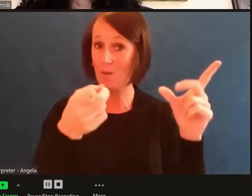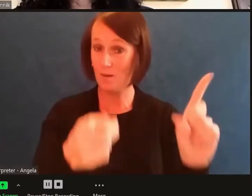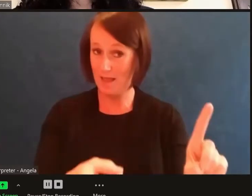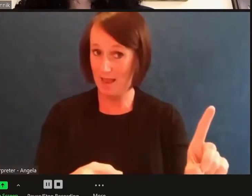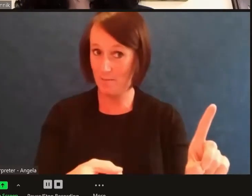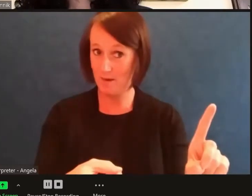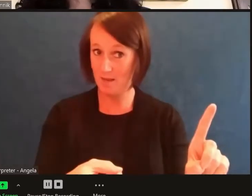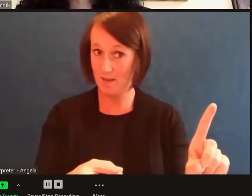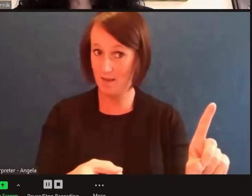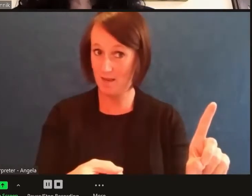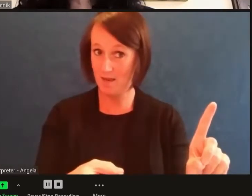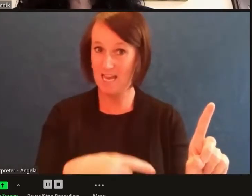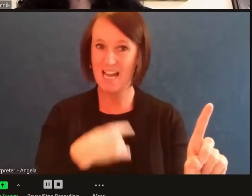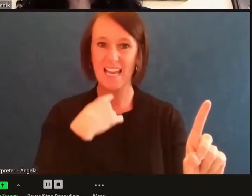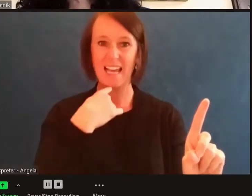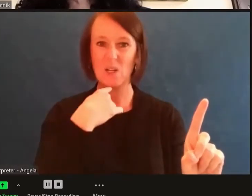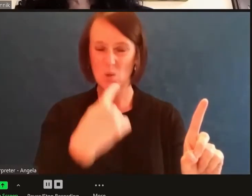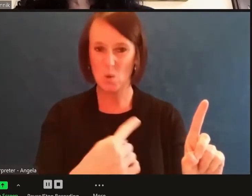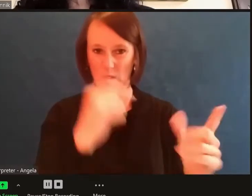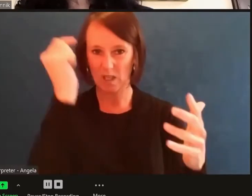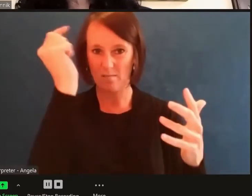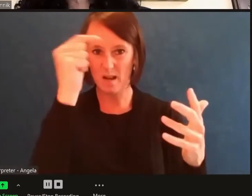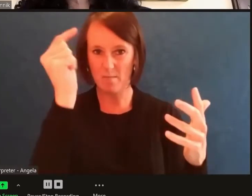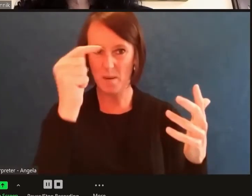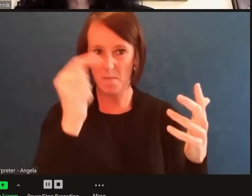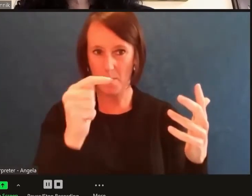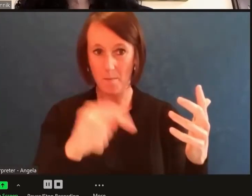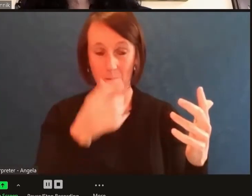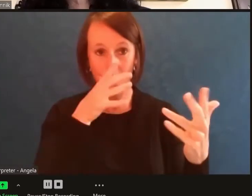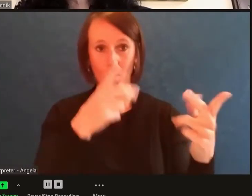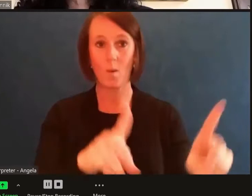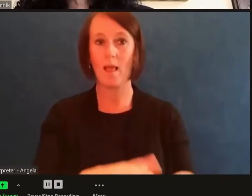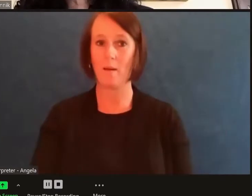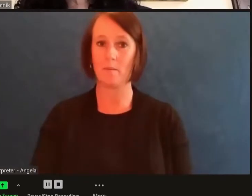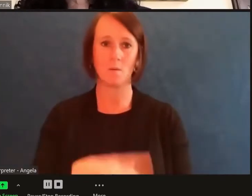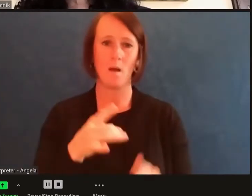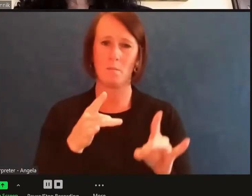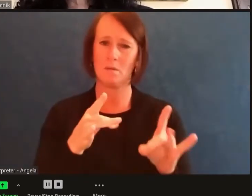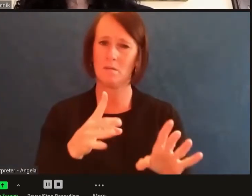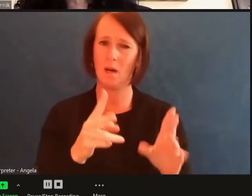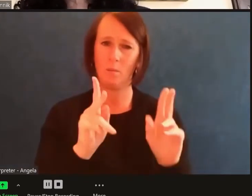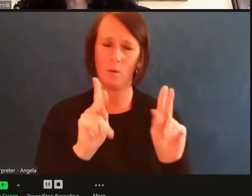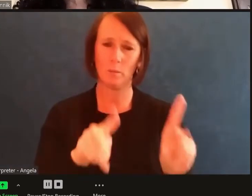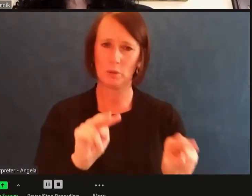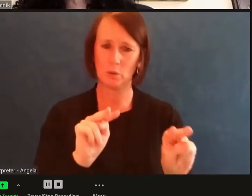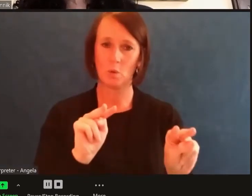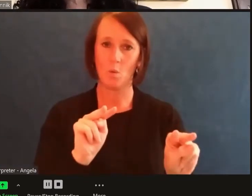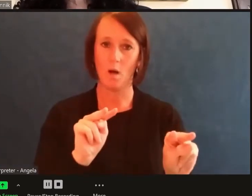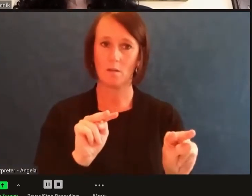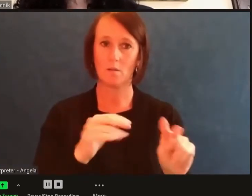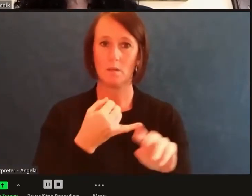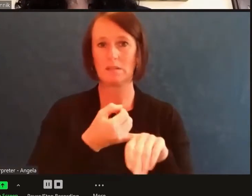down to the lines that we're going to introduce them. And so I can be a terrible person to watch with because I can predict a lot of what's going to